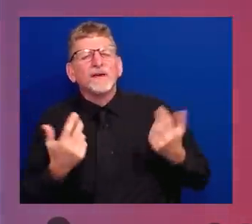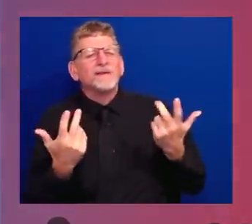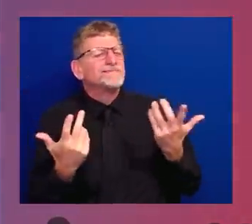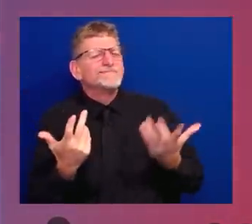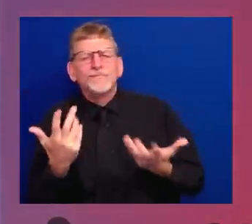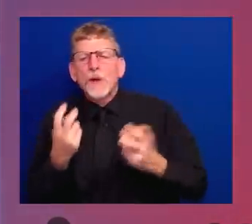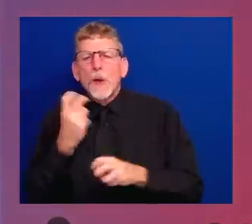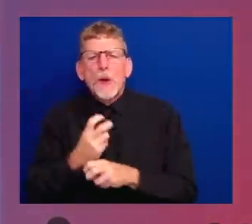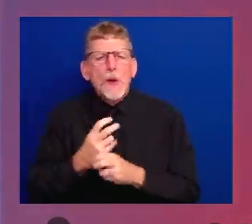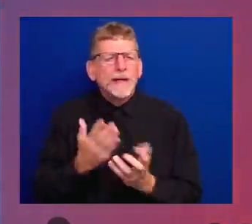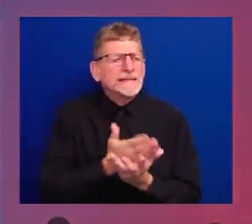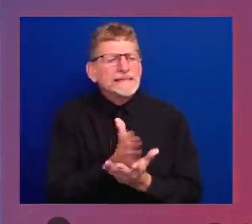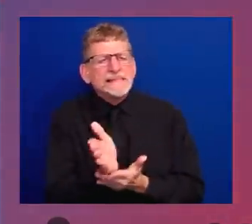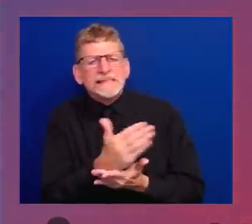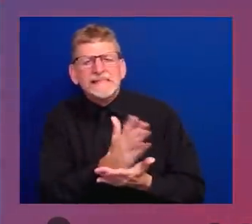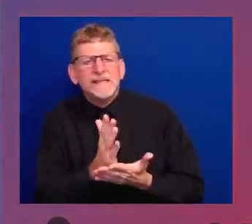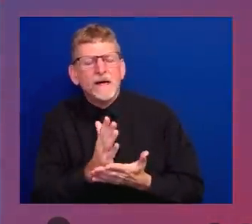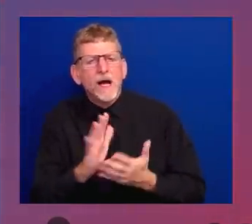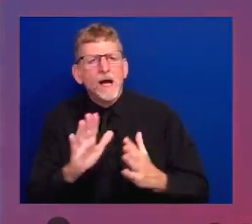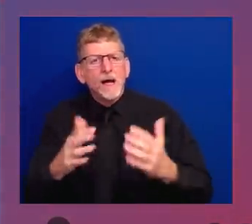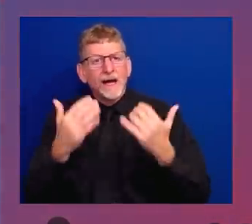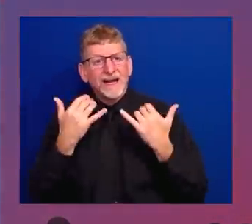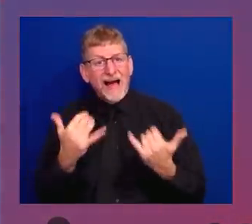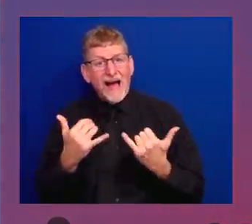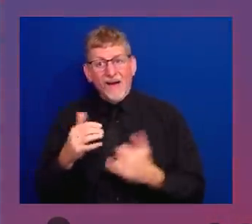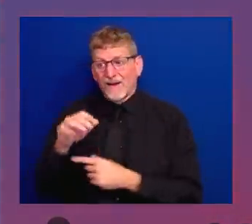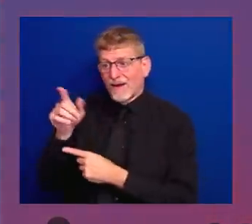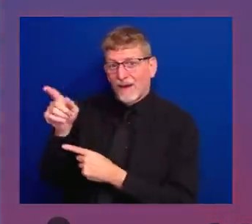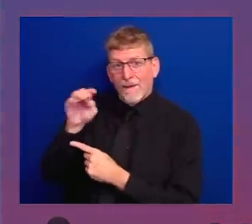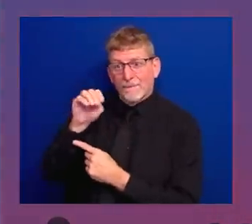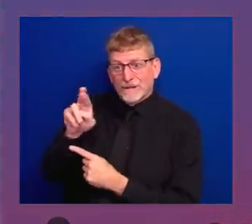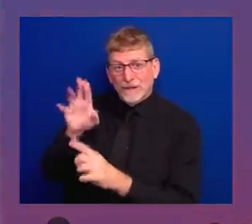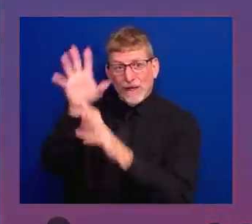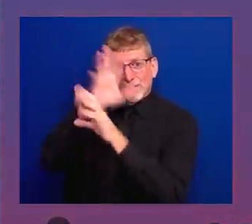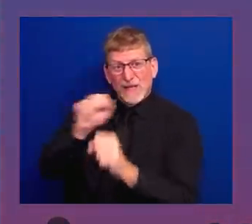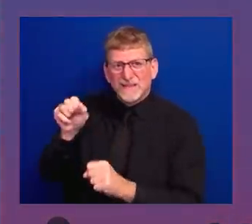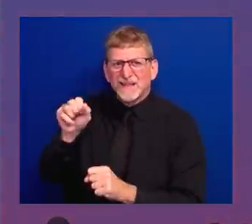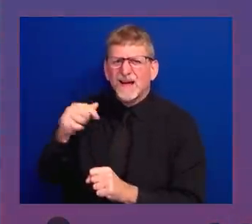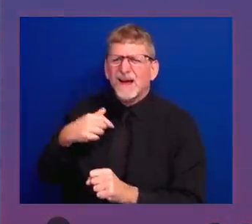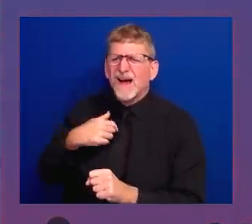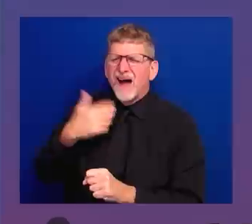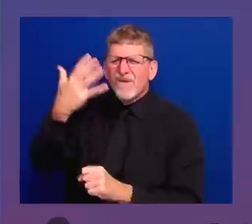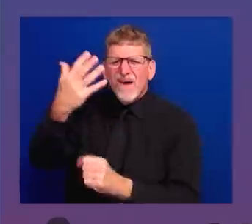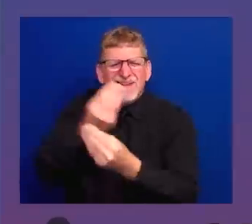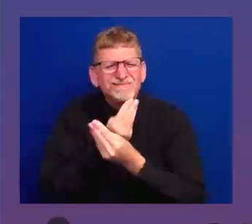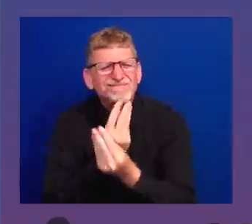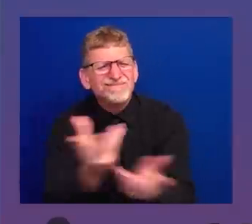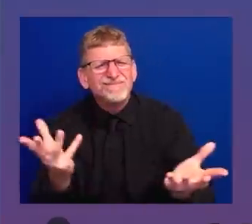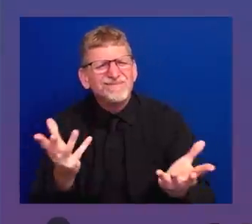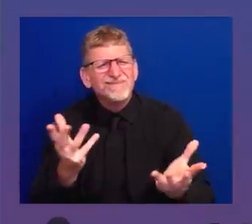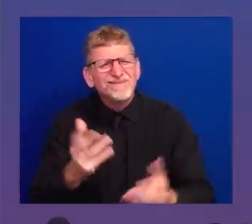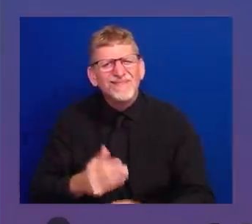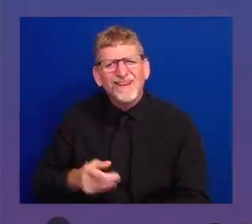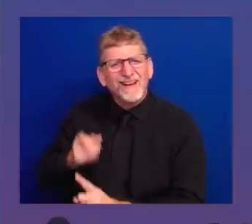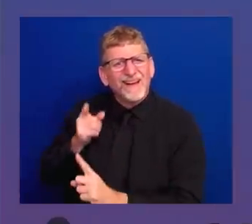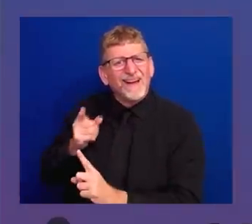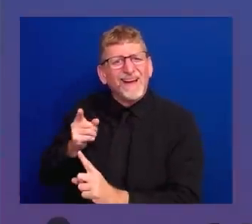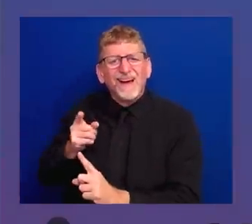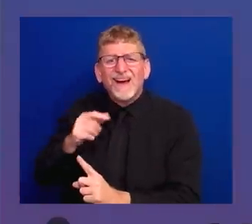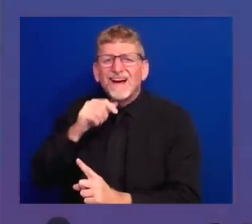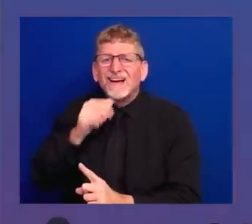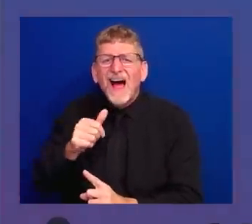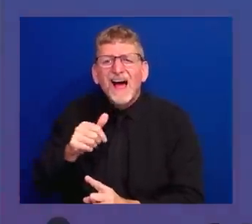say that we don't want anything we don't deserve. We aren't asking for something that we shouldn't have. We are